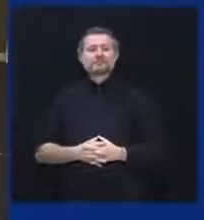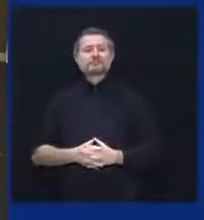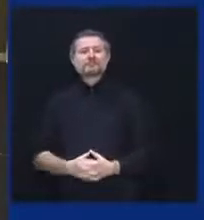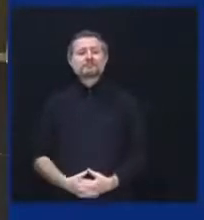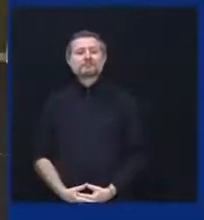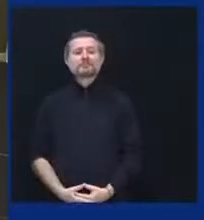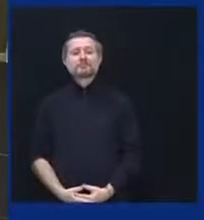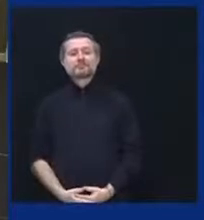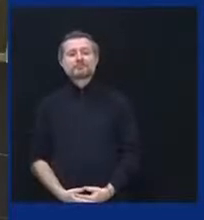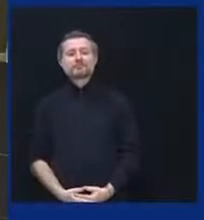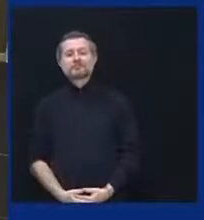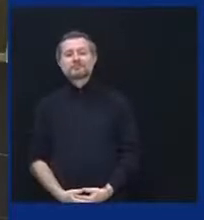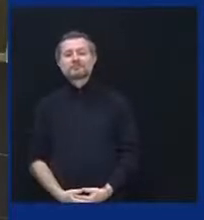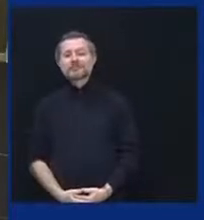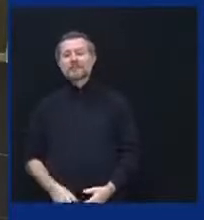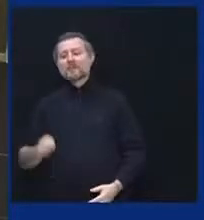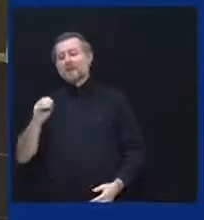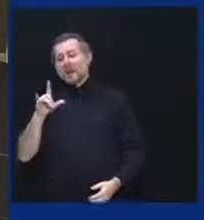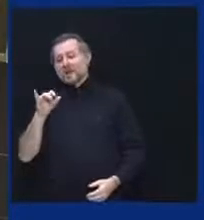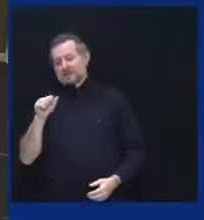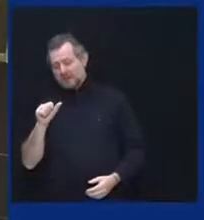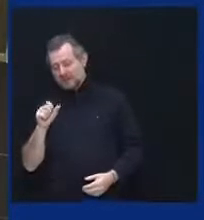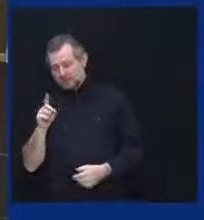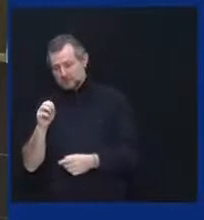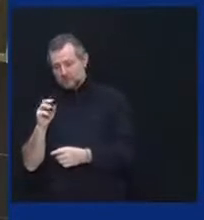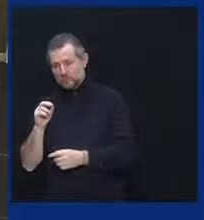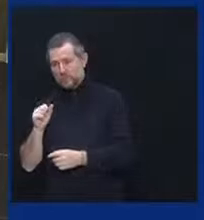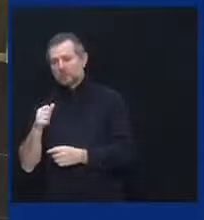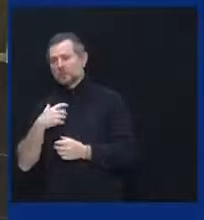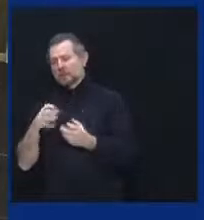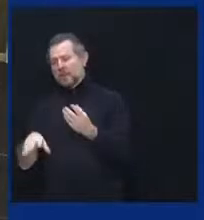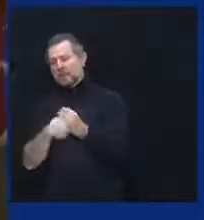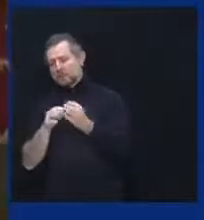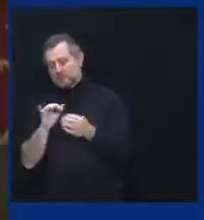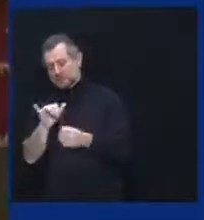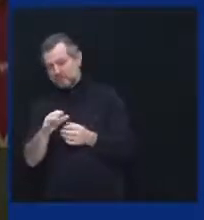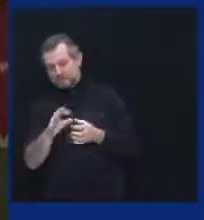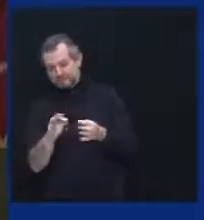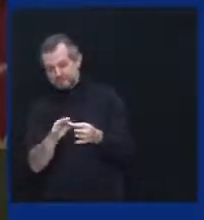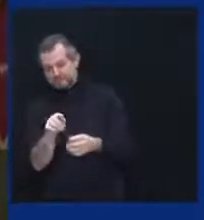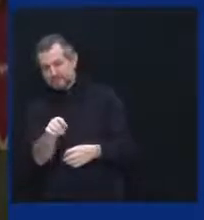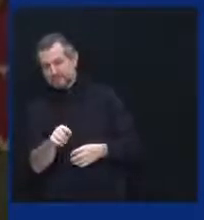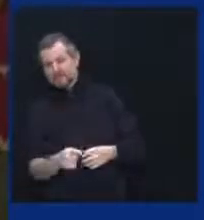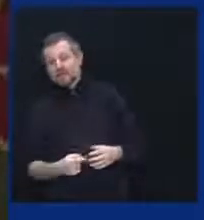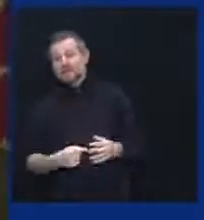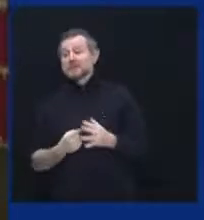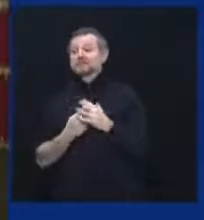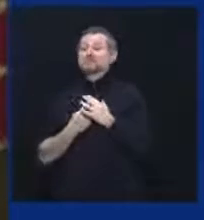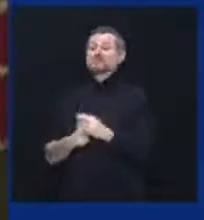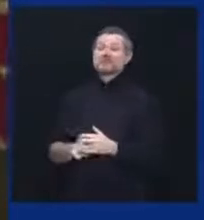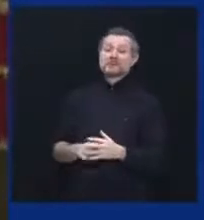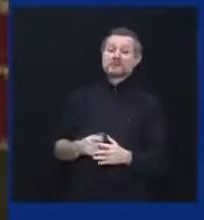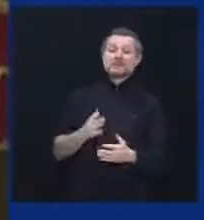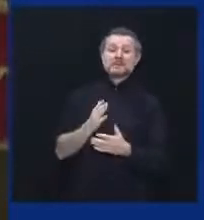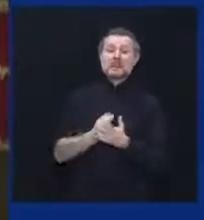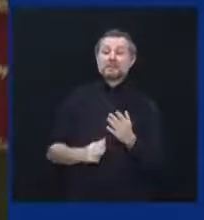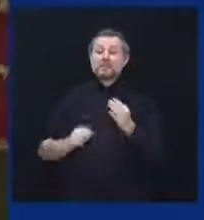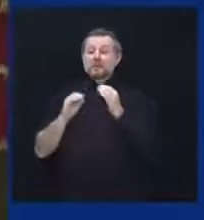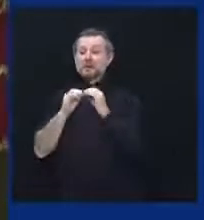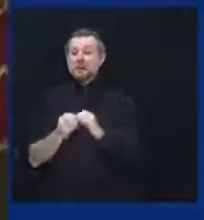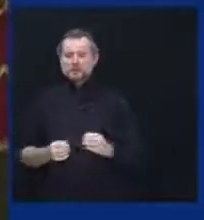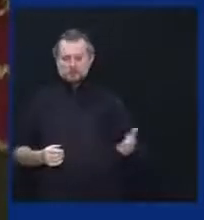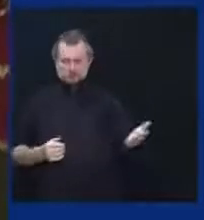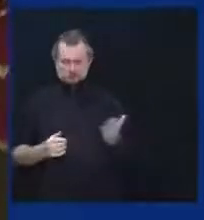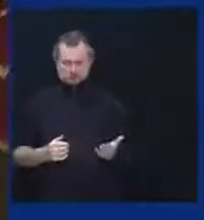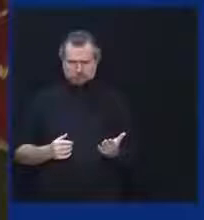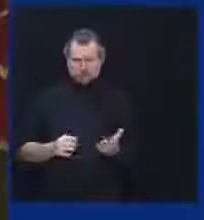No, I would just also add to that, that again, at the very beginning of this, there was duplicative reporting that was going on. We had the hospitals